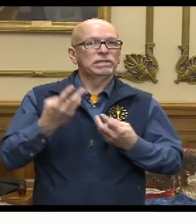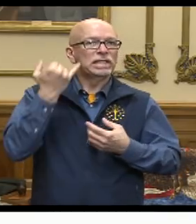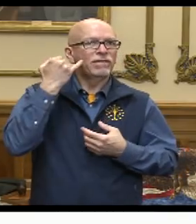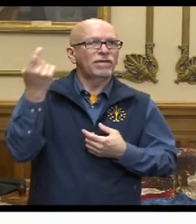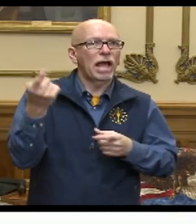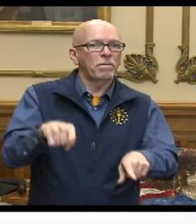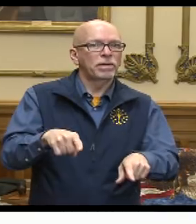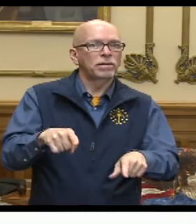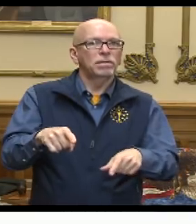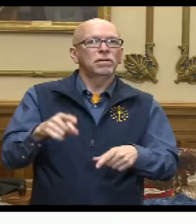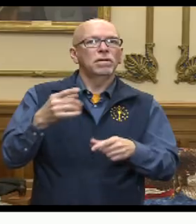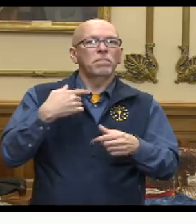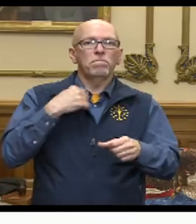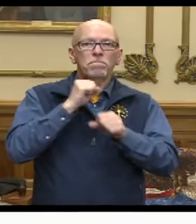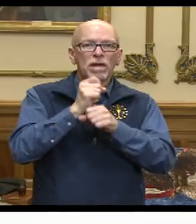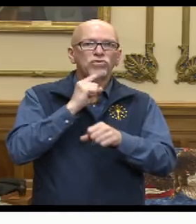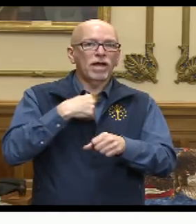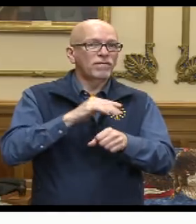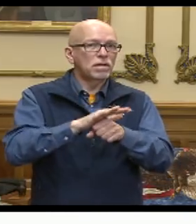beds and ventilators.